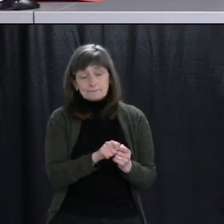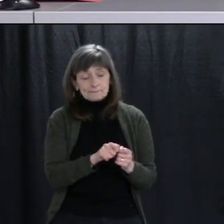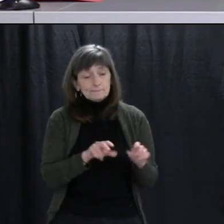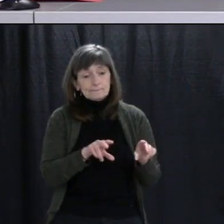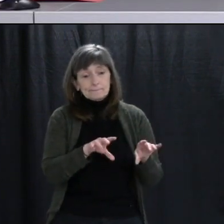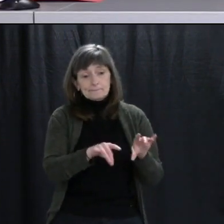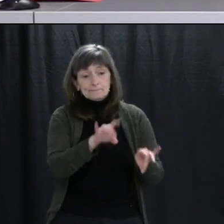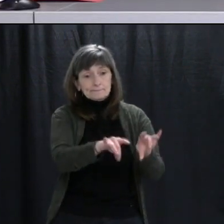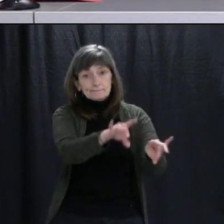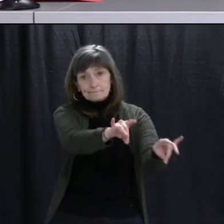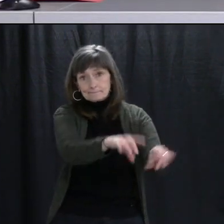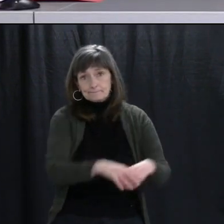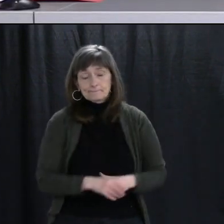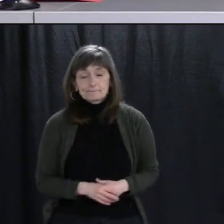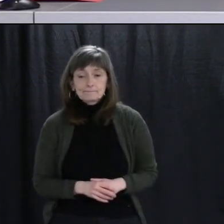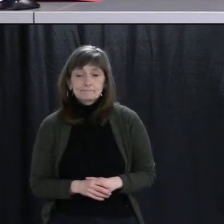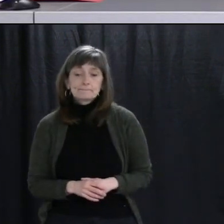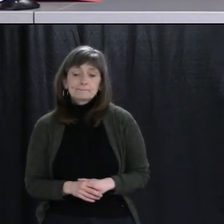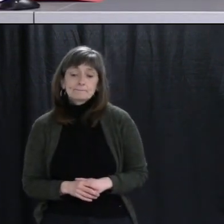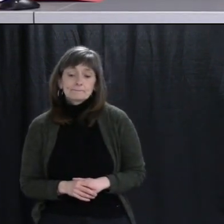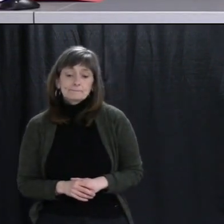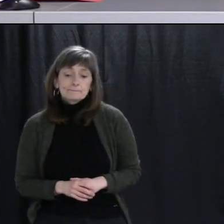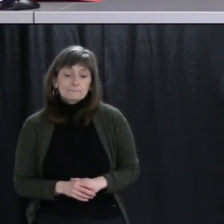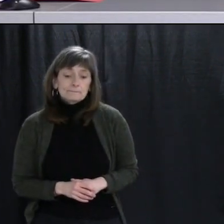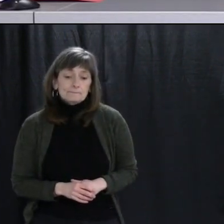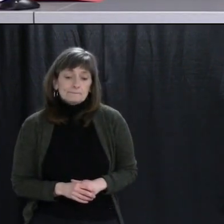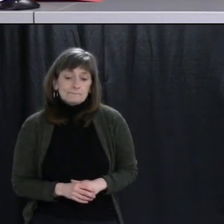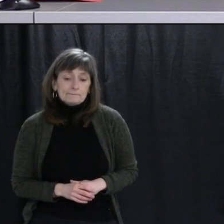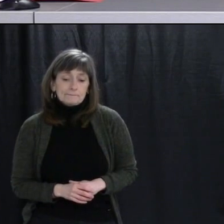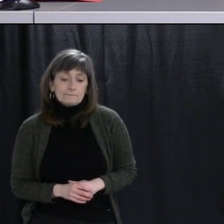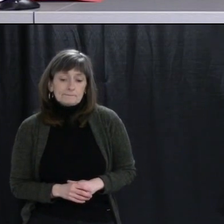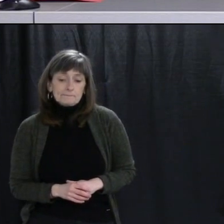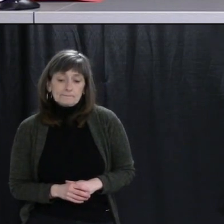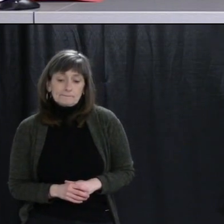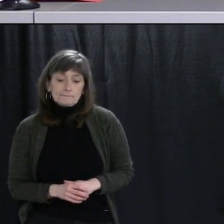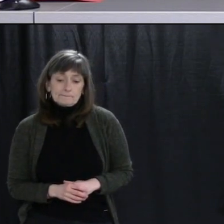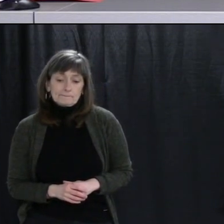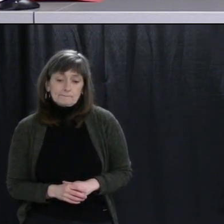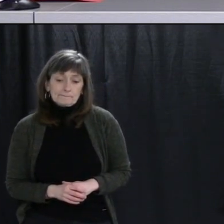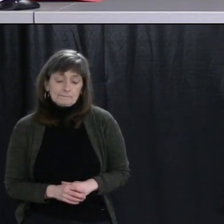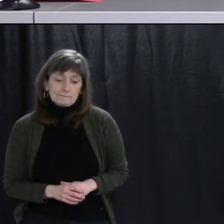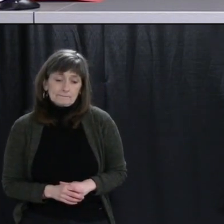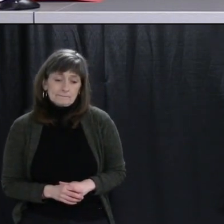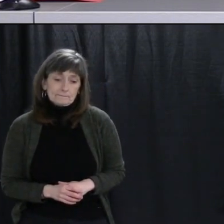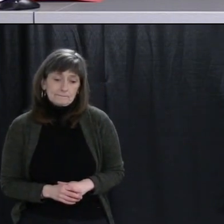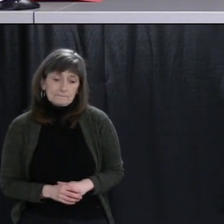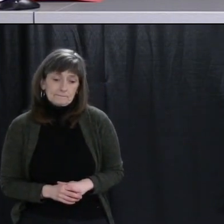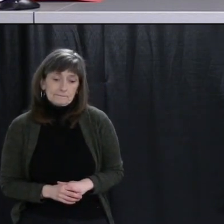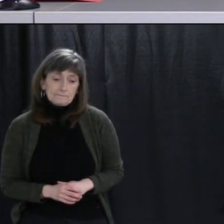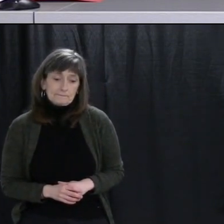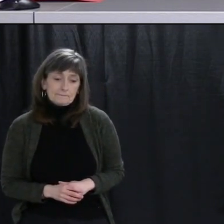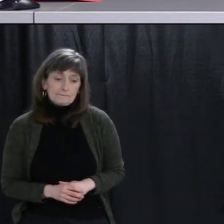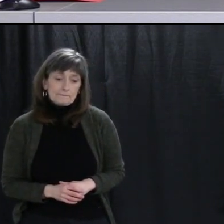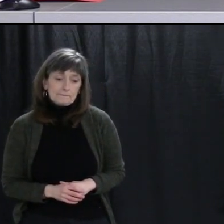Thank you. Once again, please press star 1 on your telephone keypad if you have a question.